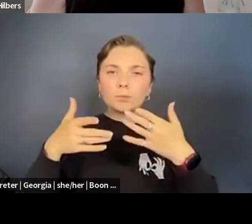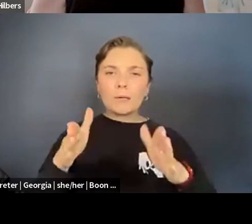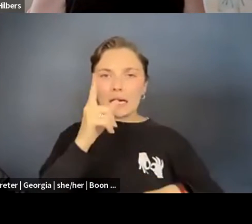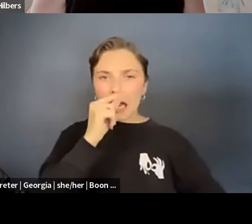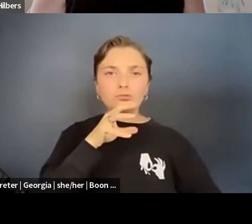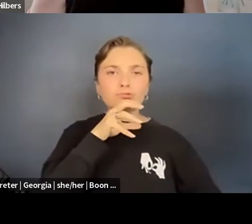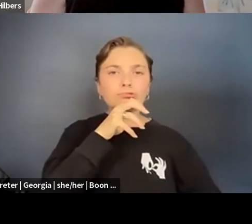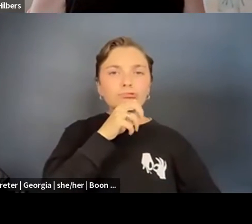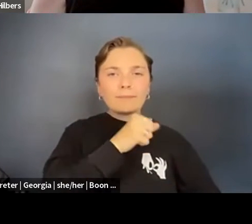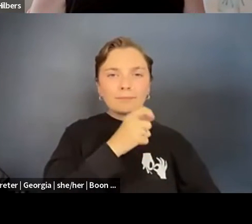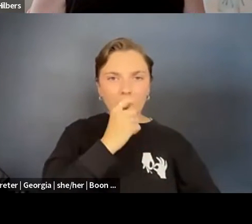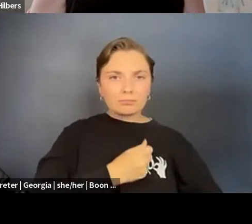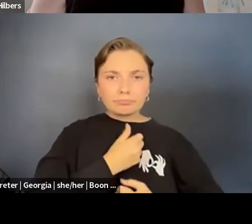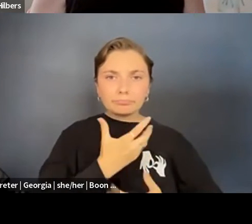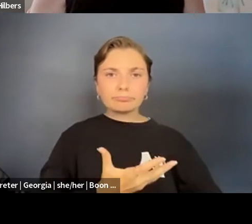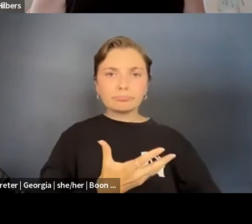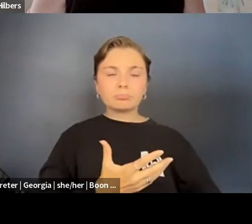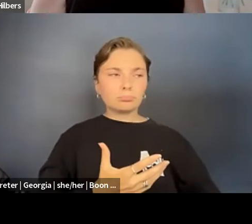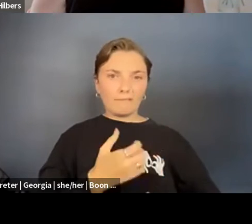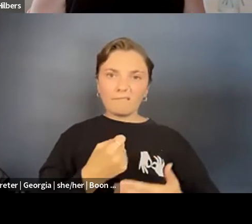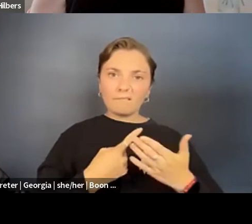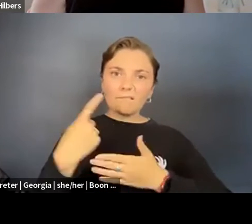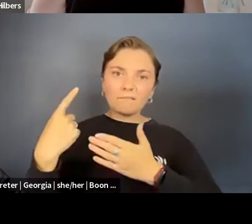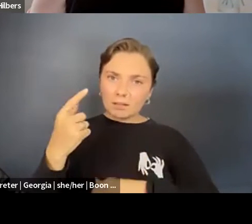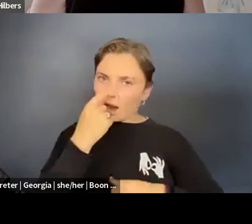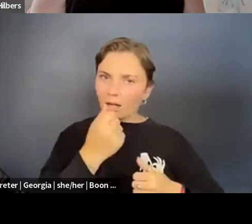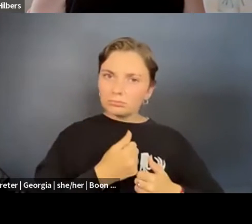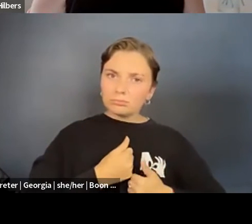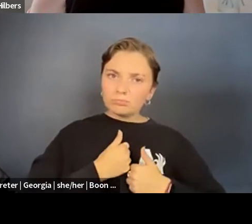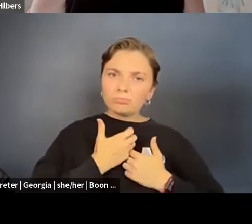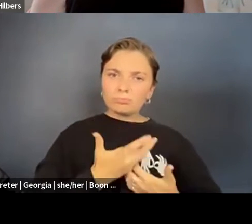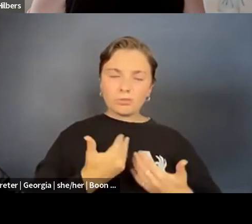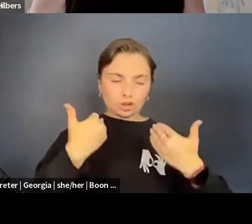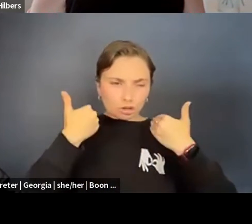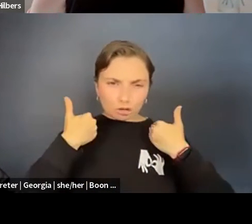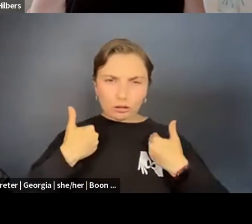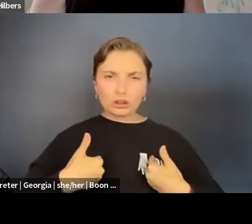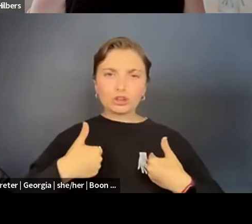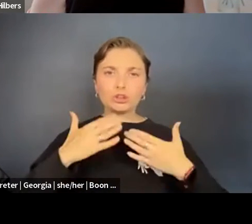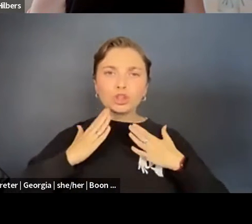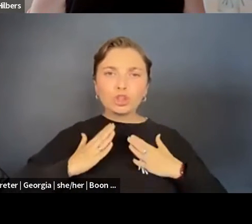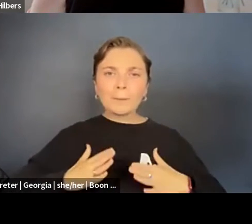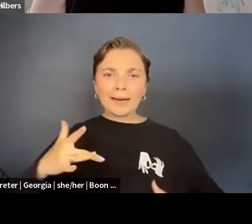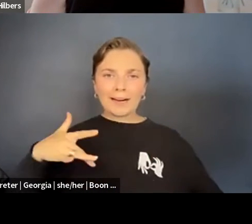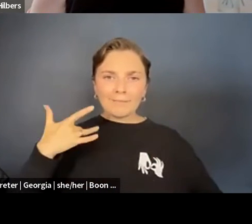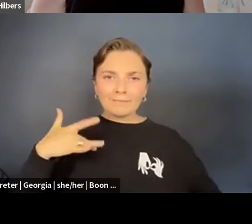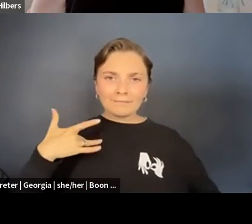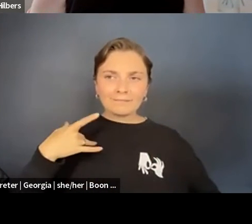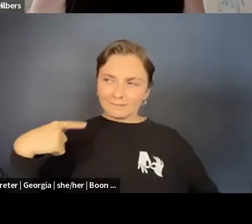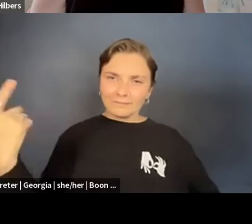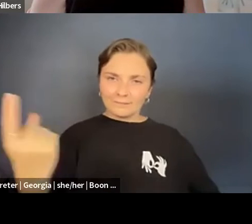that we can experience, and that a rich human life is able